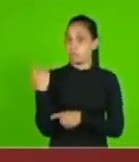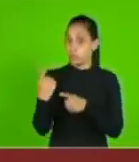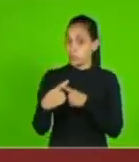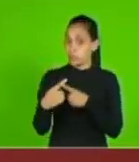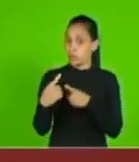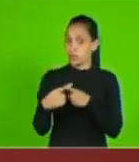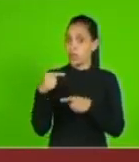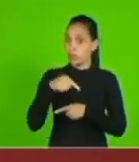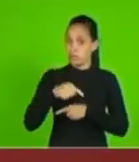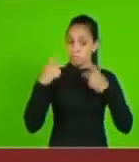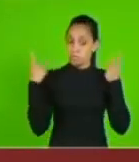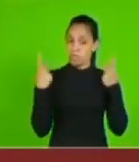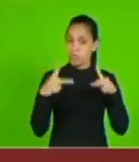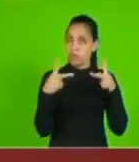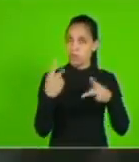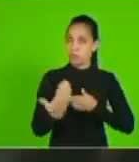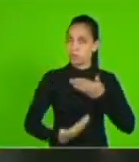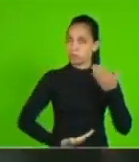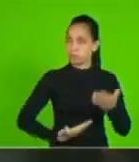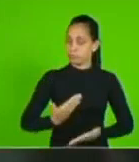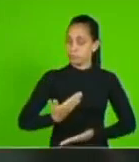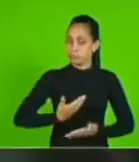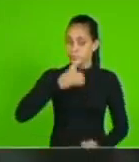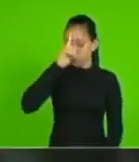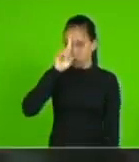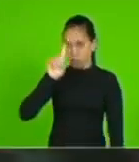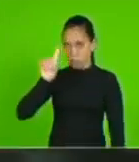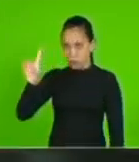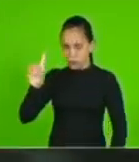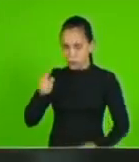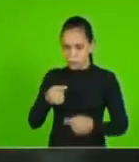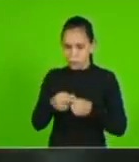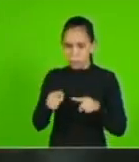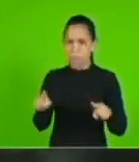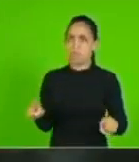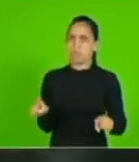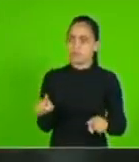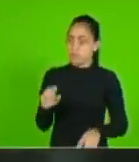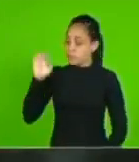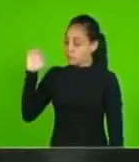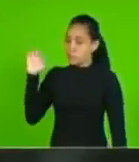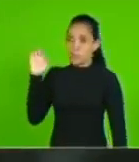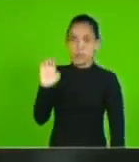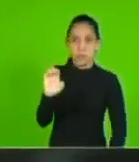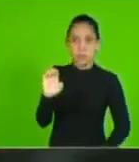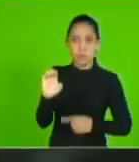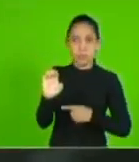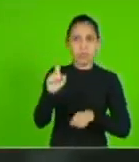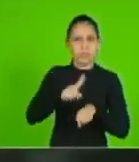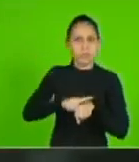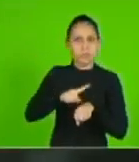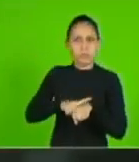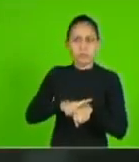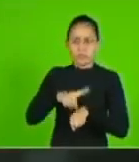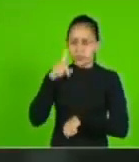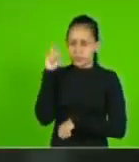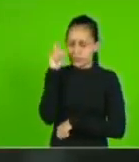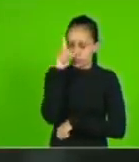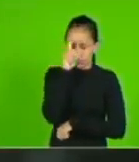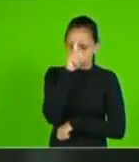because he was preaching the gospel, because he was a servant of God. But Stephen, at this difficult moment, where did he